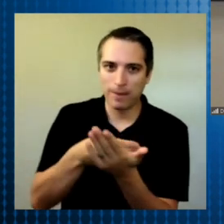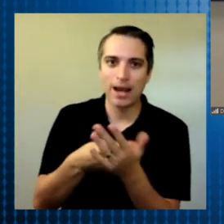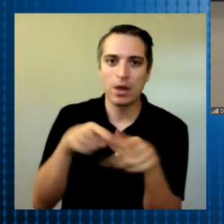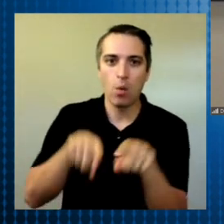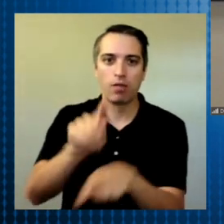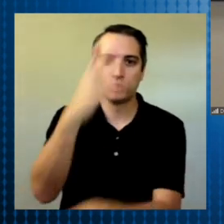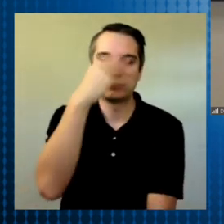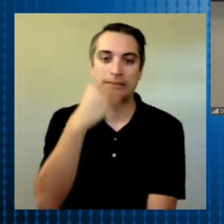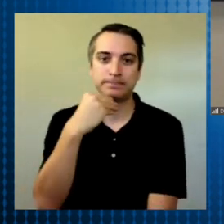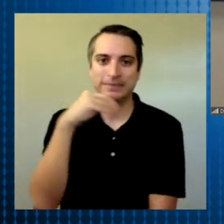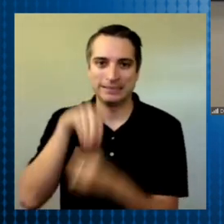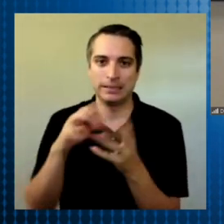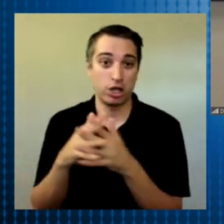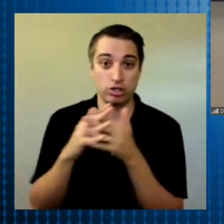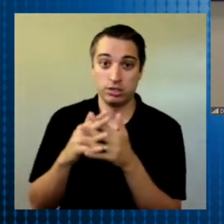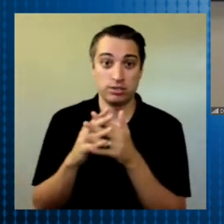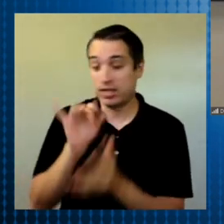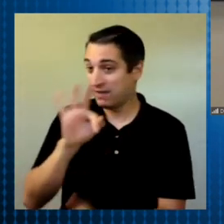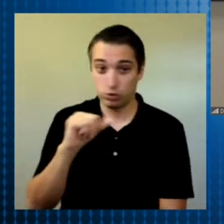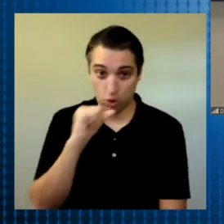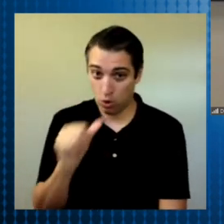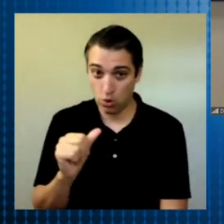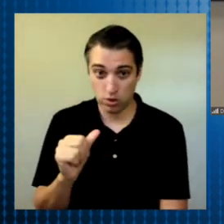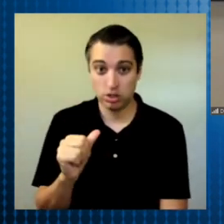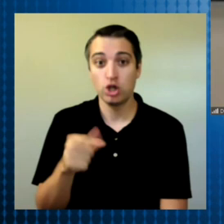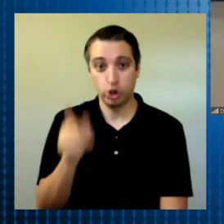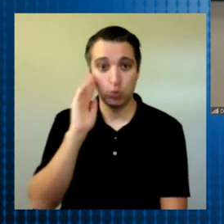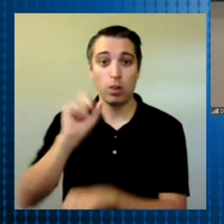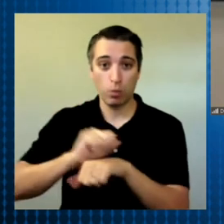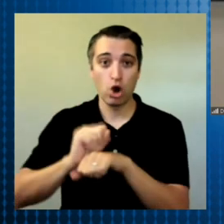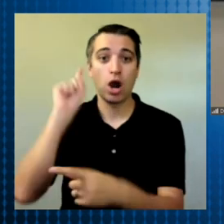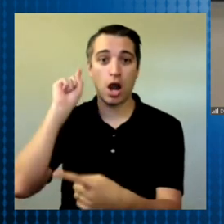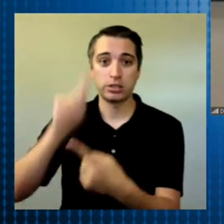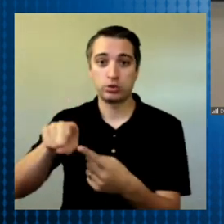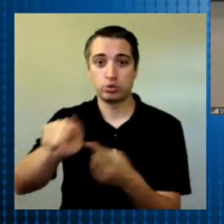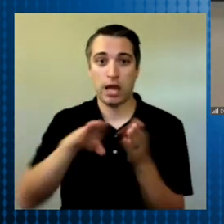Because if you don't, you'll probably work until you die.